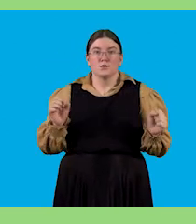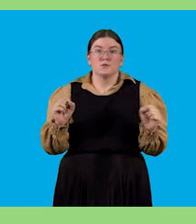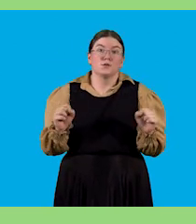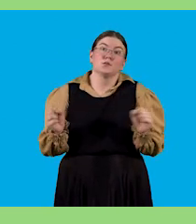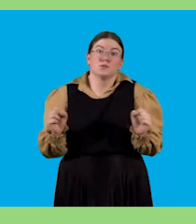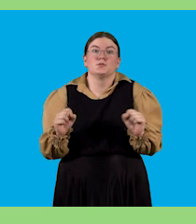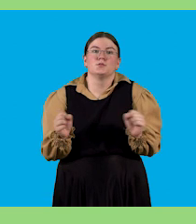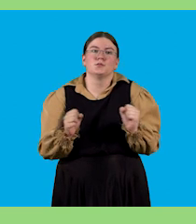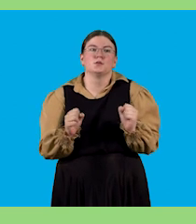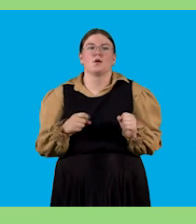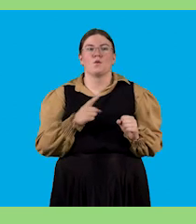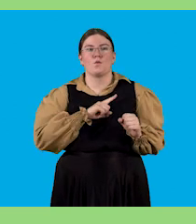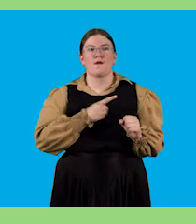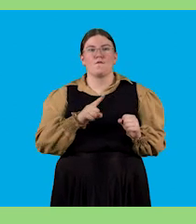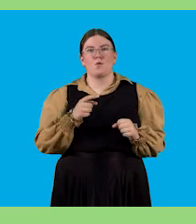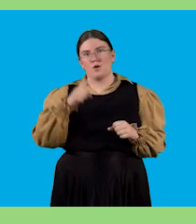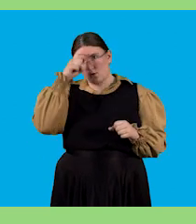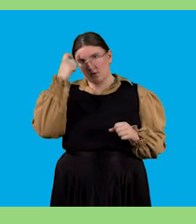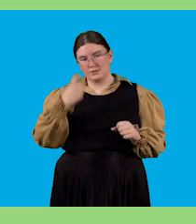generate heat energy.